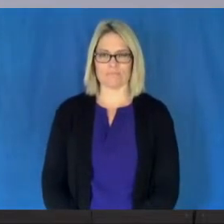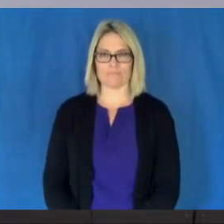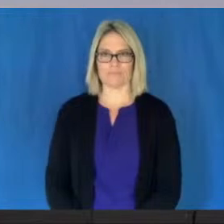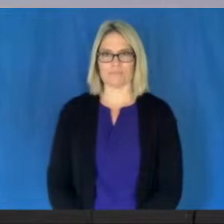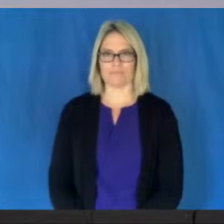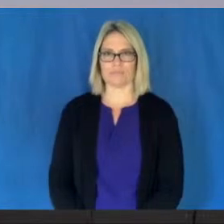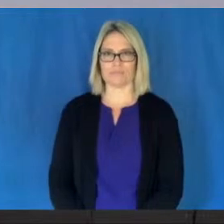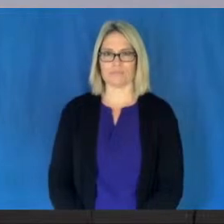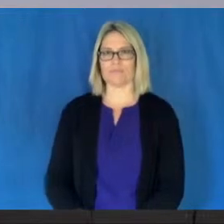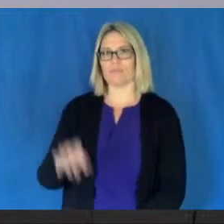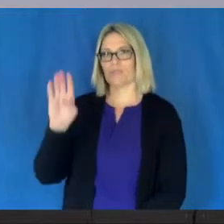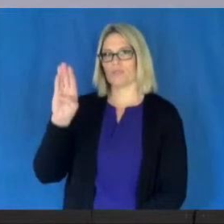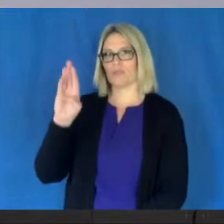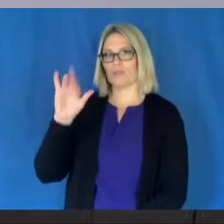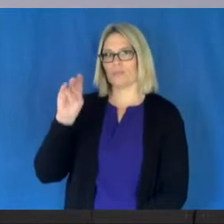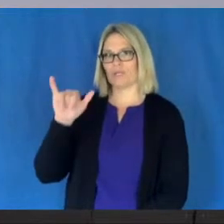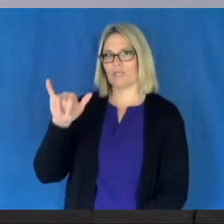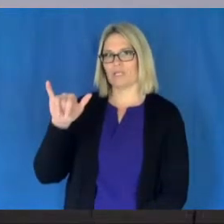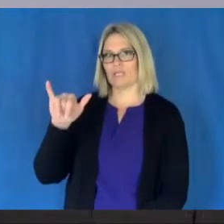Brittany Spencer, CBC.